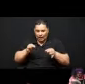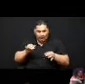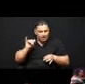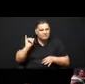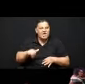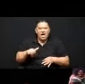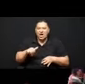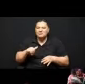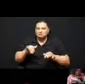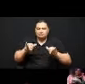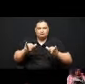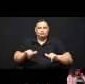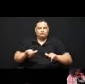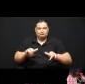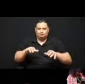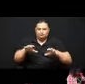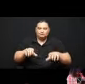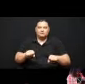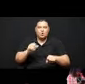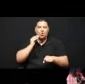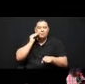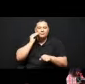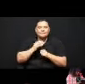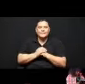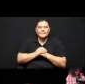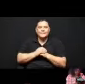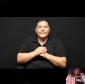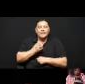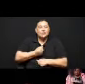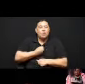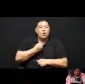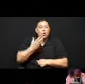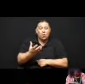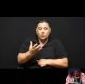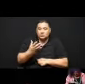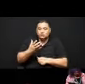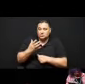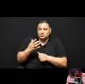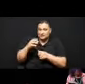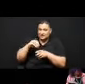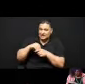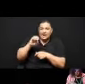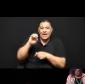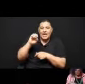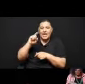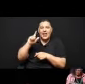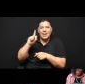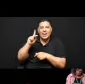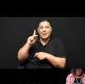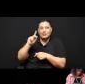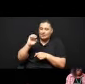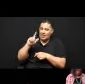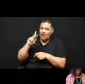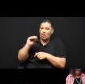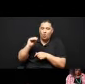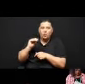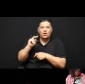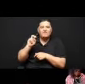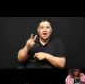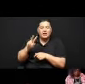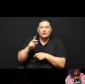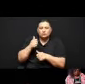Went to the poetry gathering in Elko, Nevada, trying to keep an open mind about rhymes, blankets of